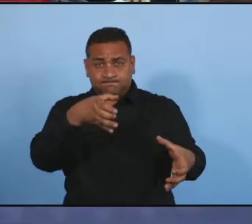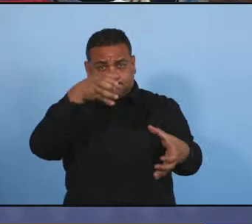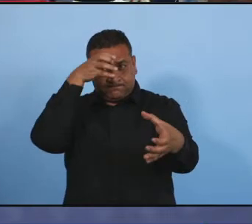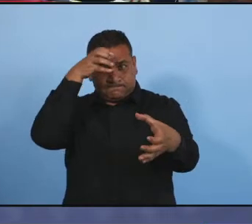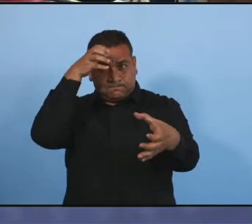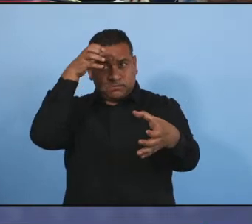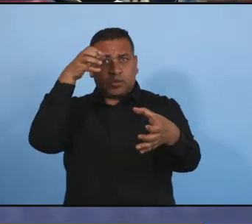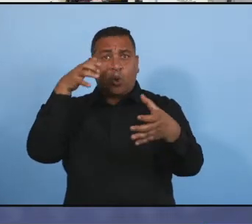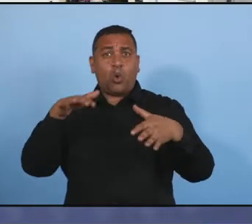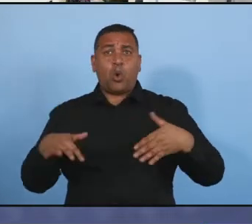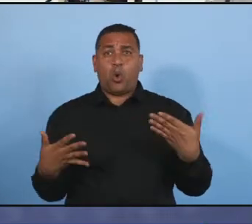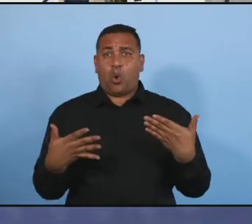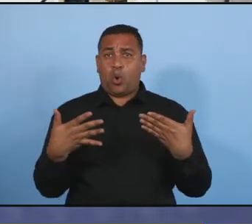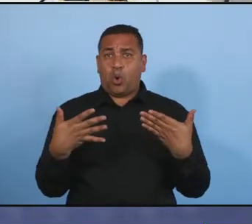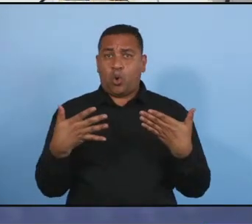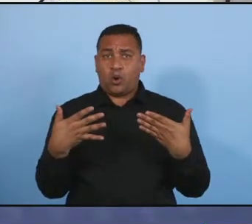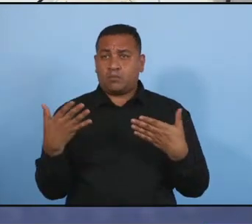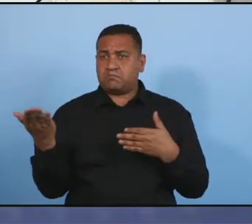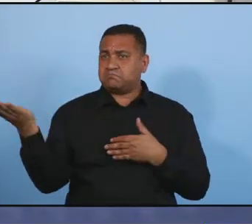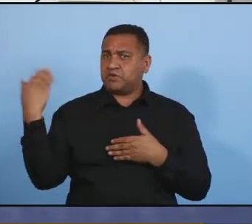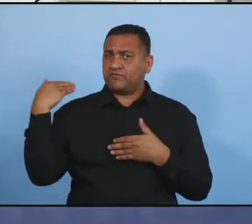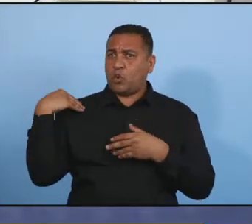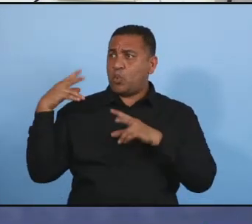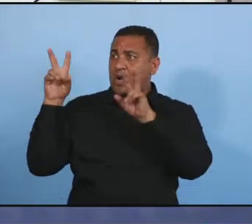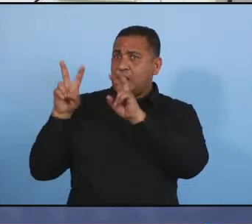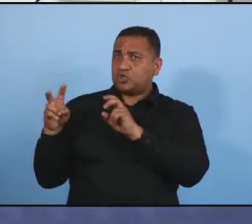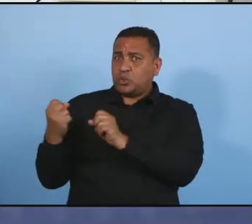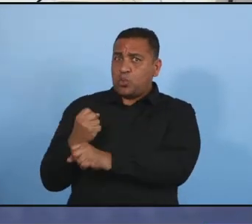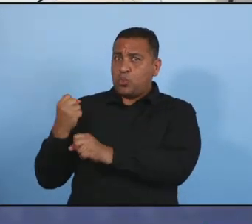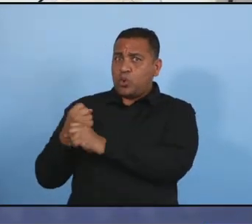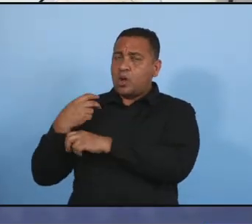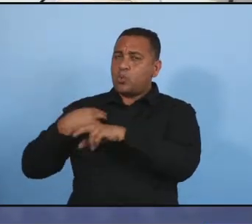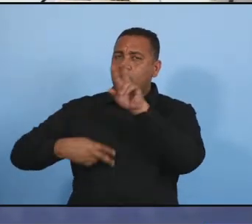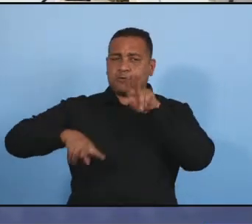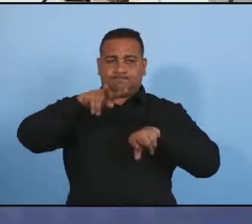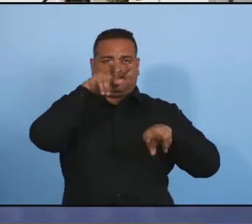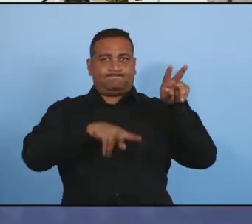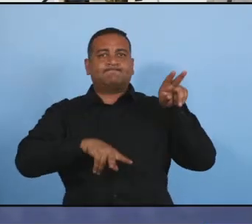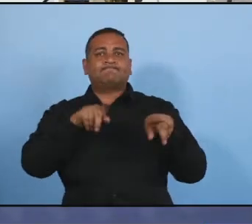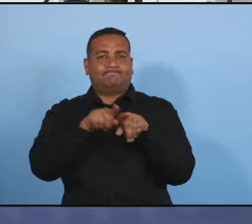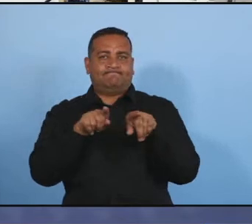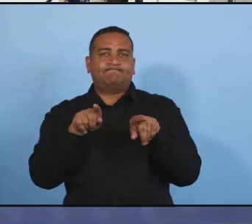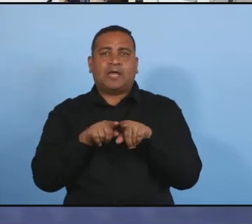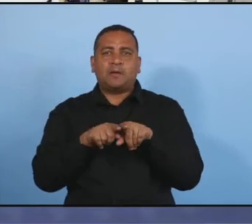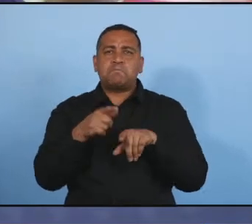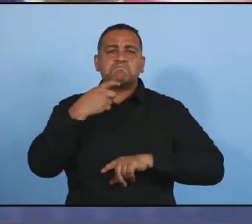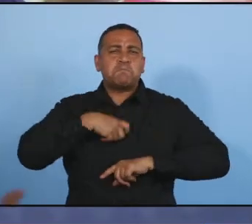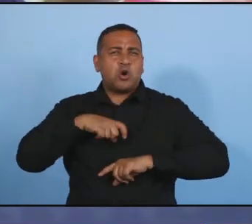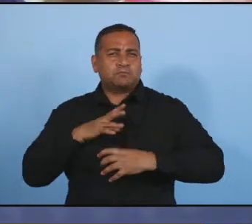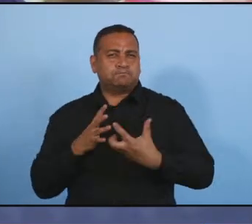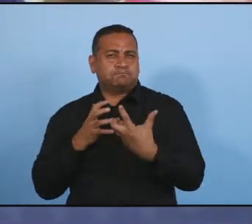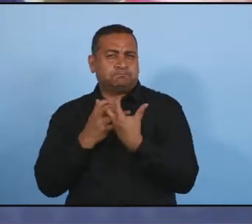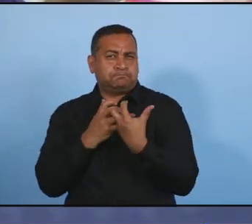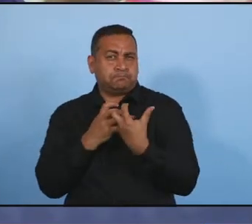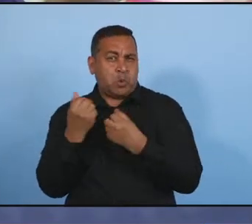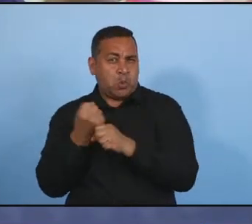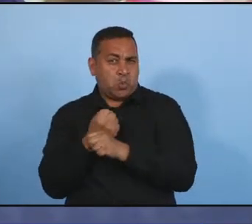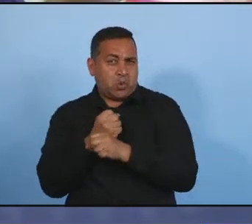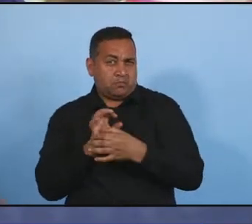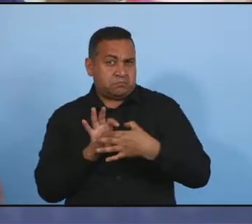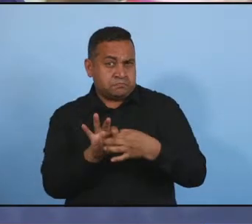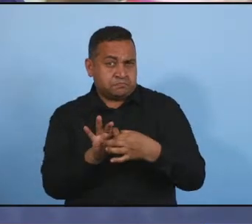with electronics, and we kind of analyze that as well and see how their personal experience is, and maybe then we can slot them in